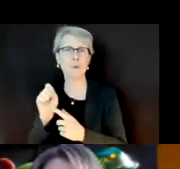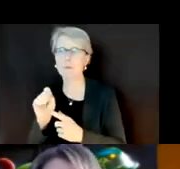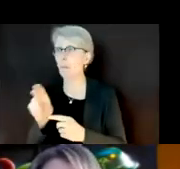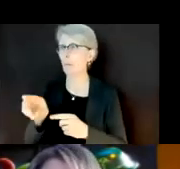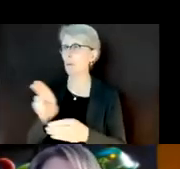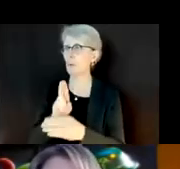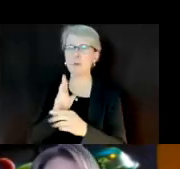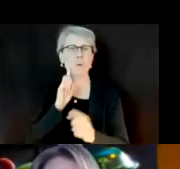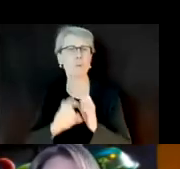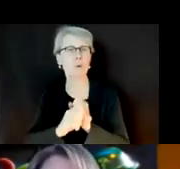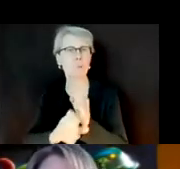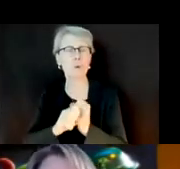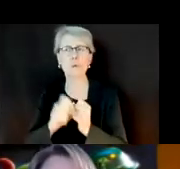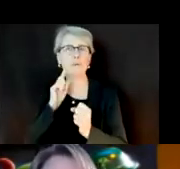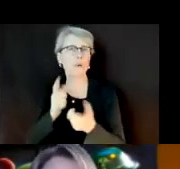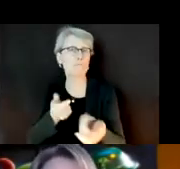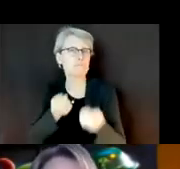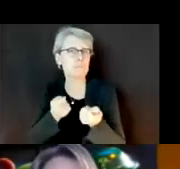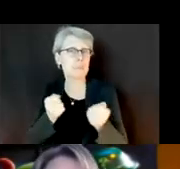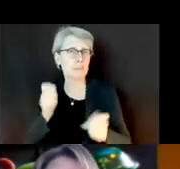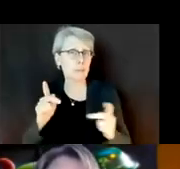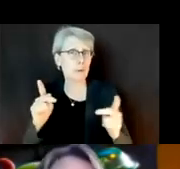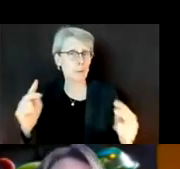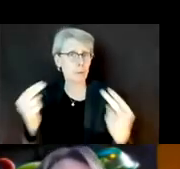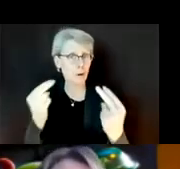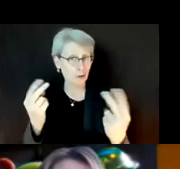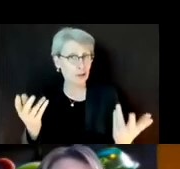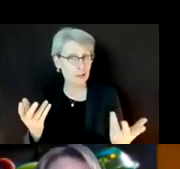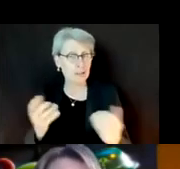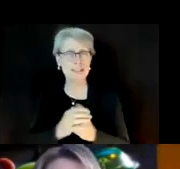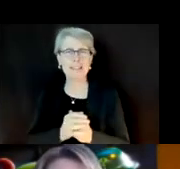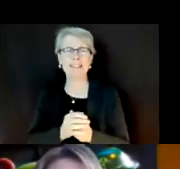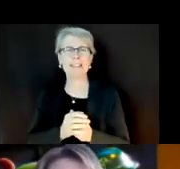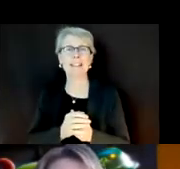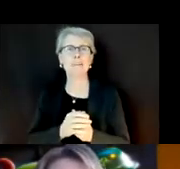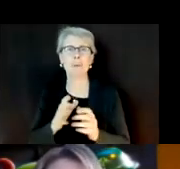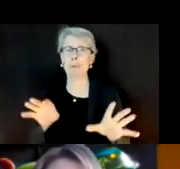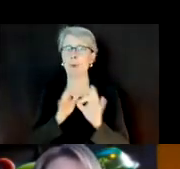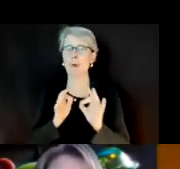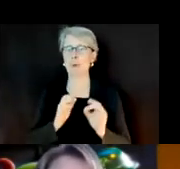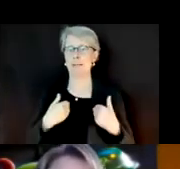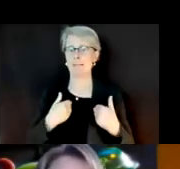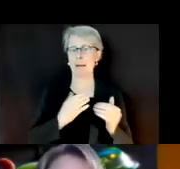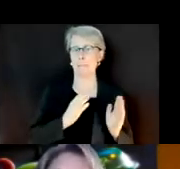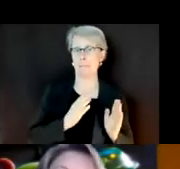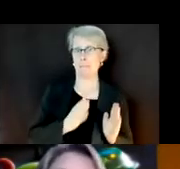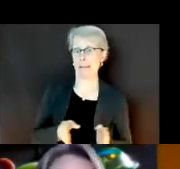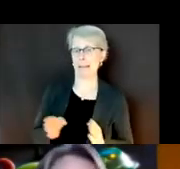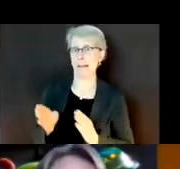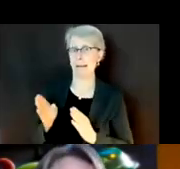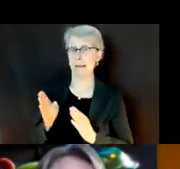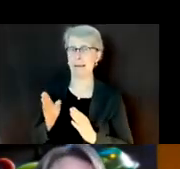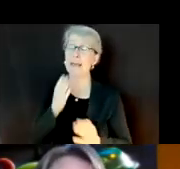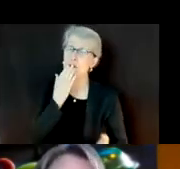audience development strategy down the road. The sooner that you can have a plan to do that, and a